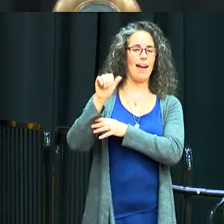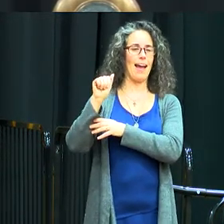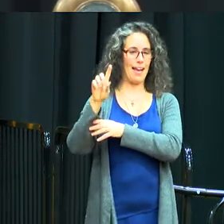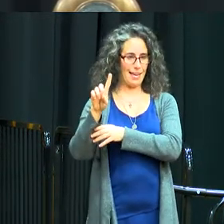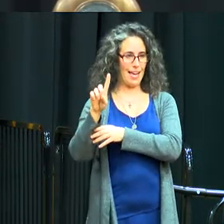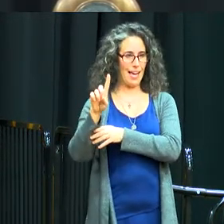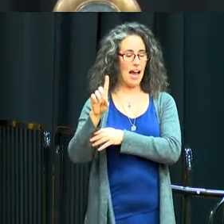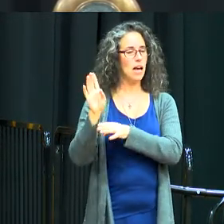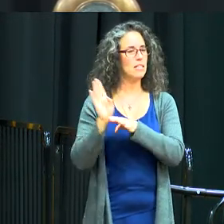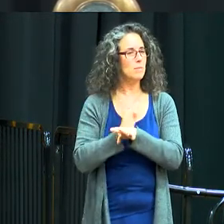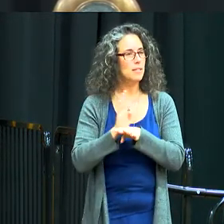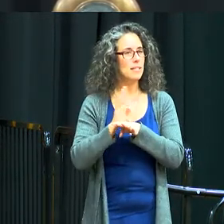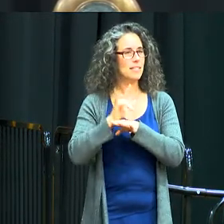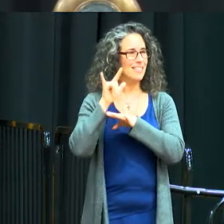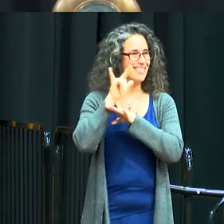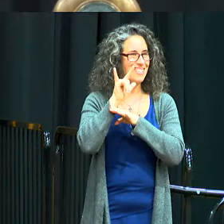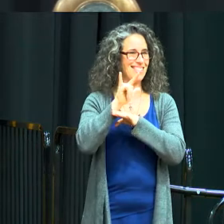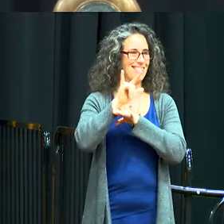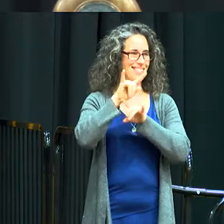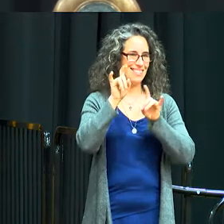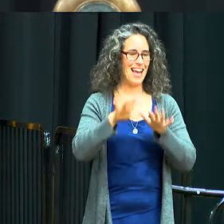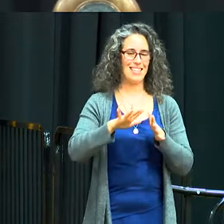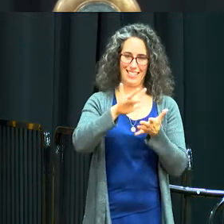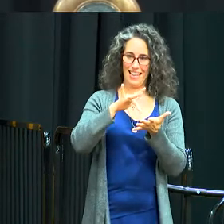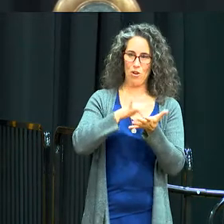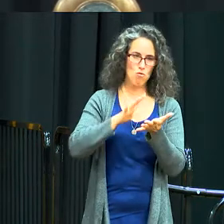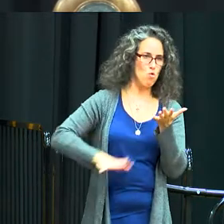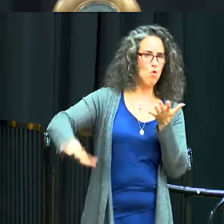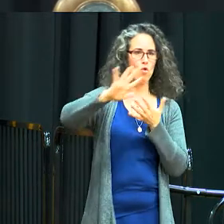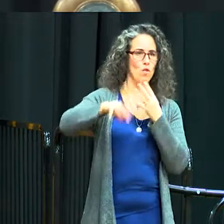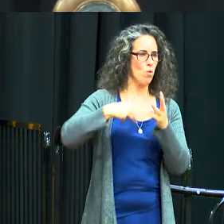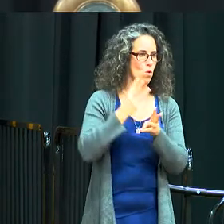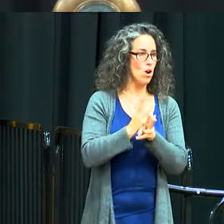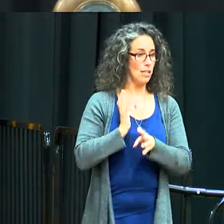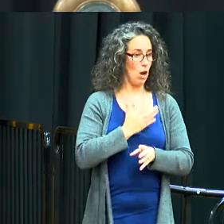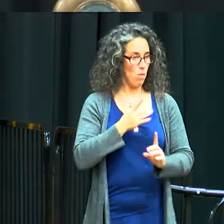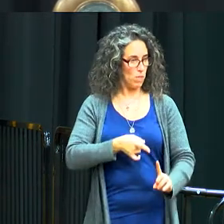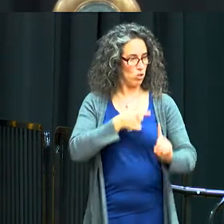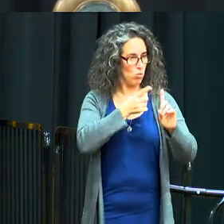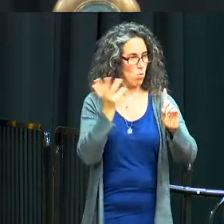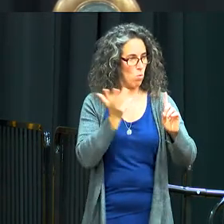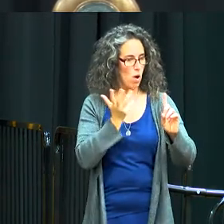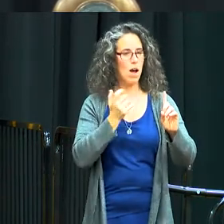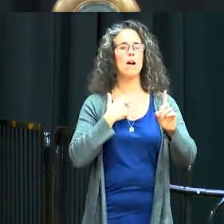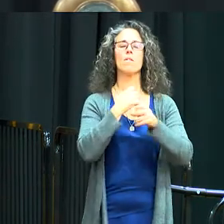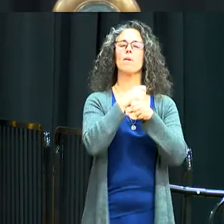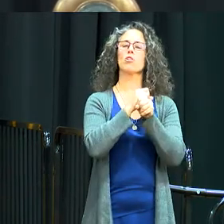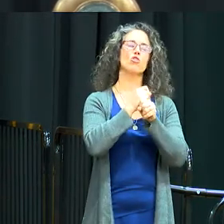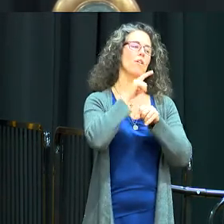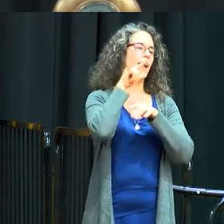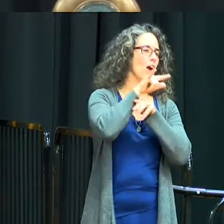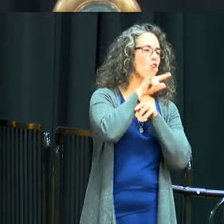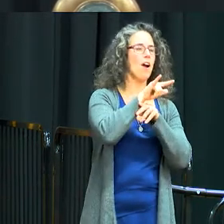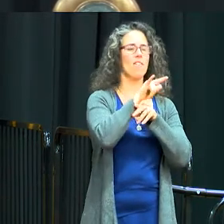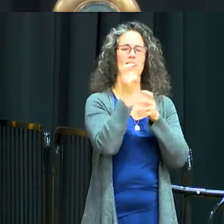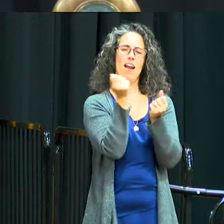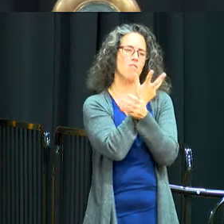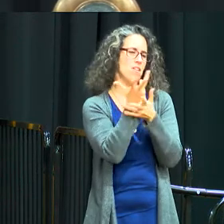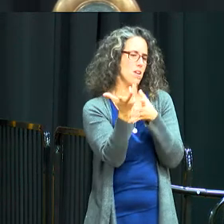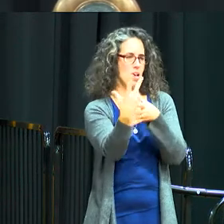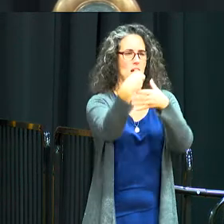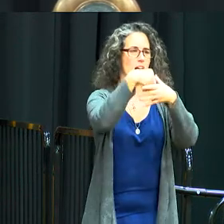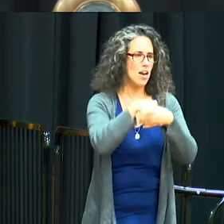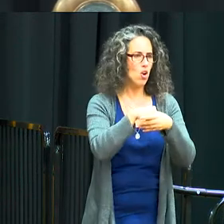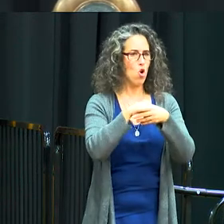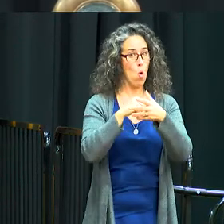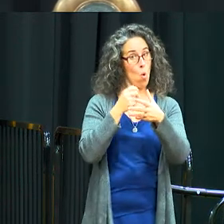the busiest flight test center in the world, it's our mission to make sure that the aircraft and everything that is in it, on it, or communicates with it